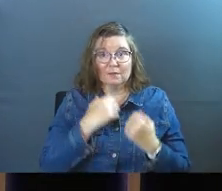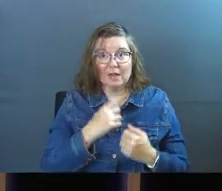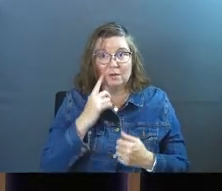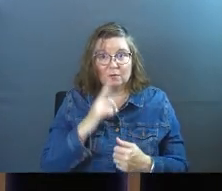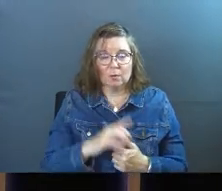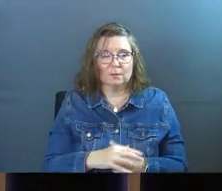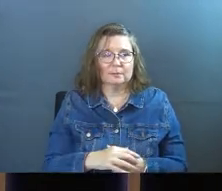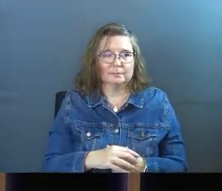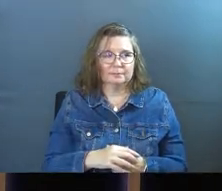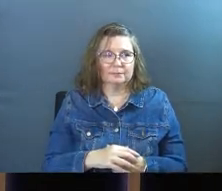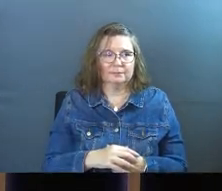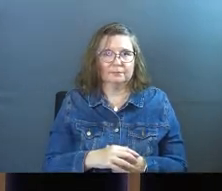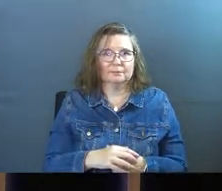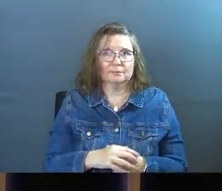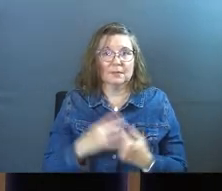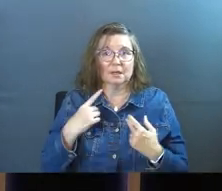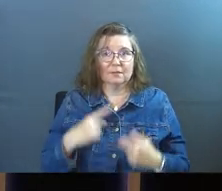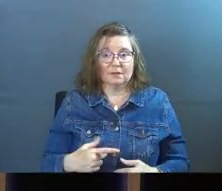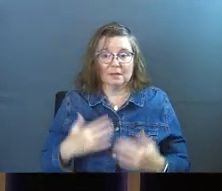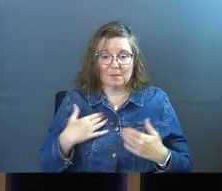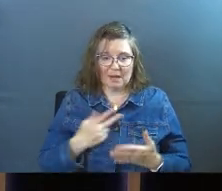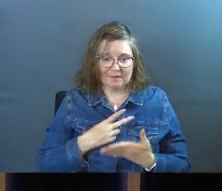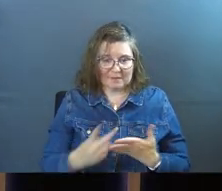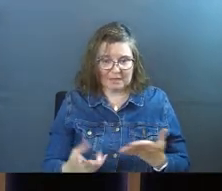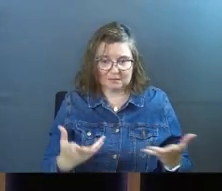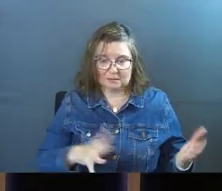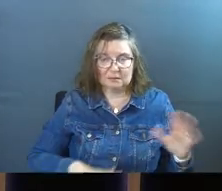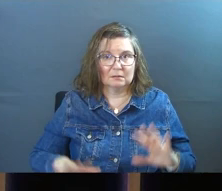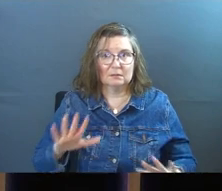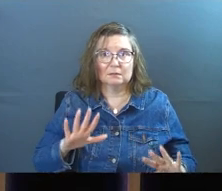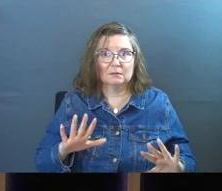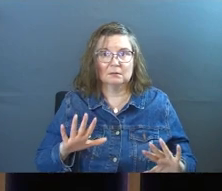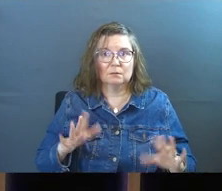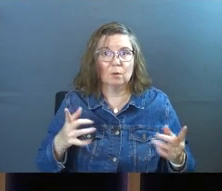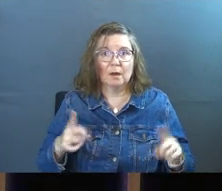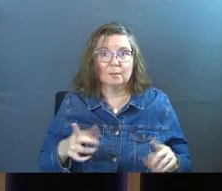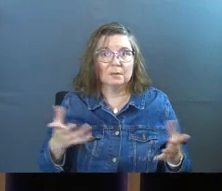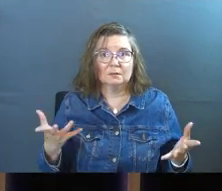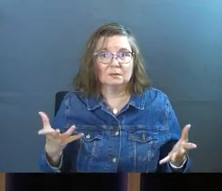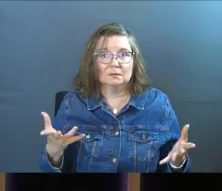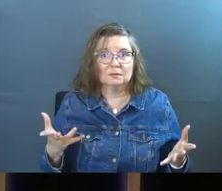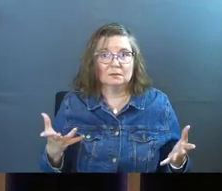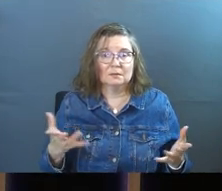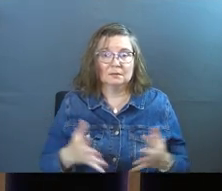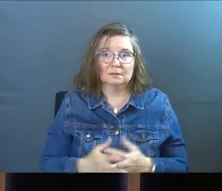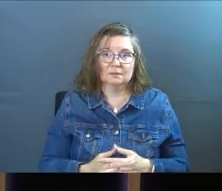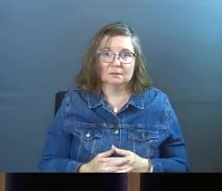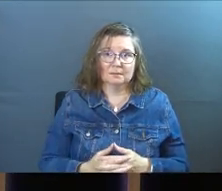for. What happens when your physical body fails?